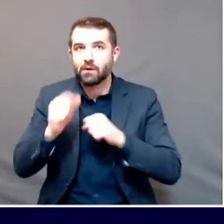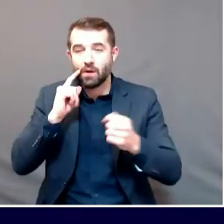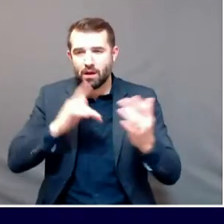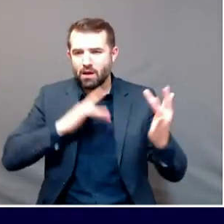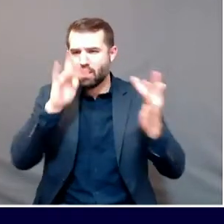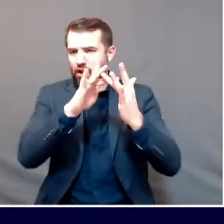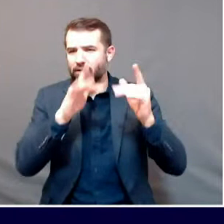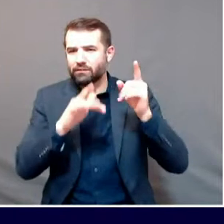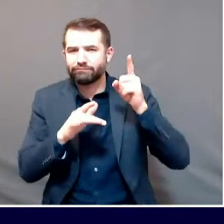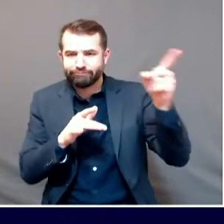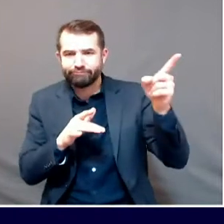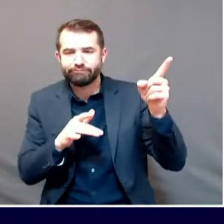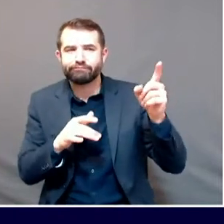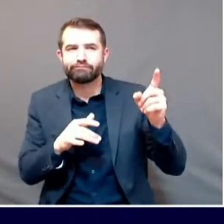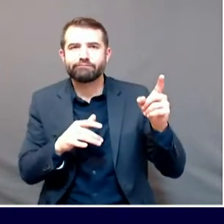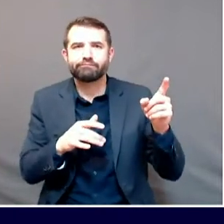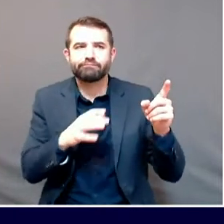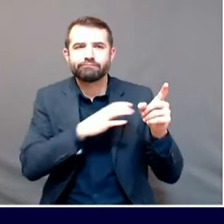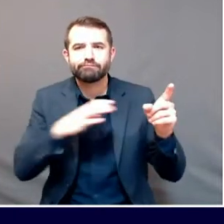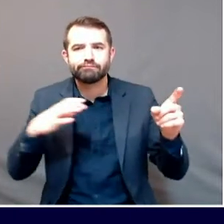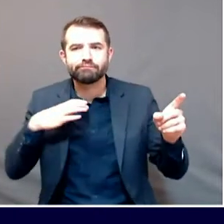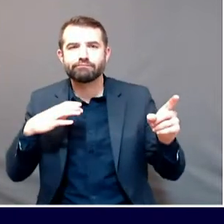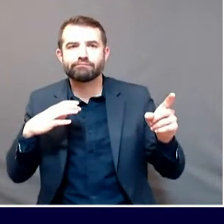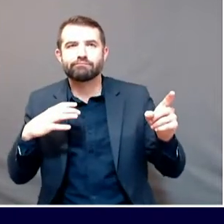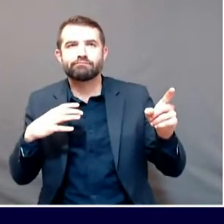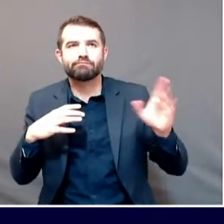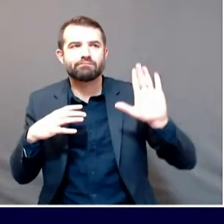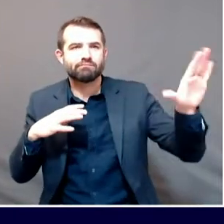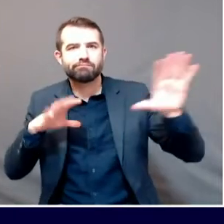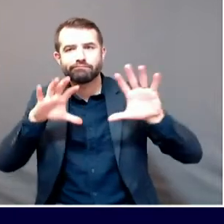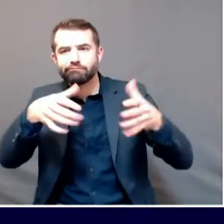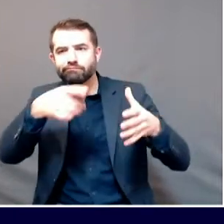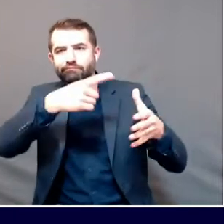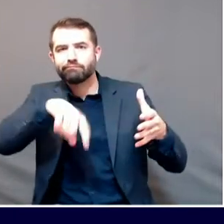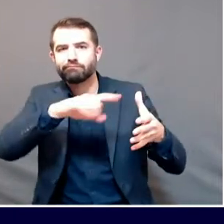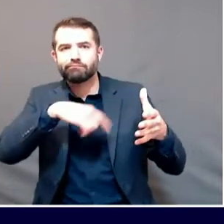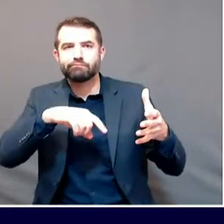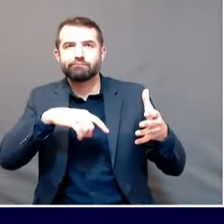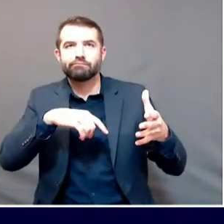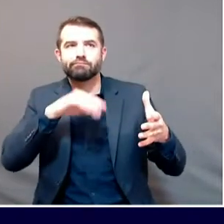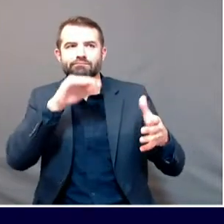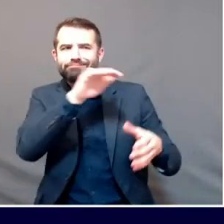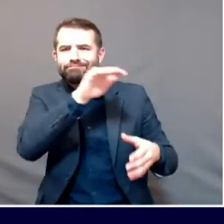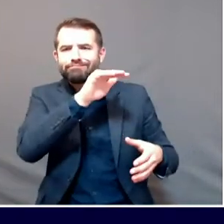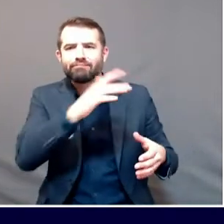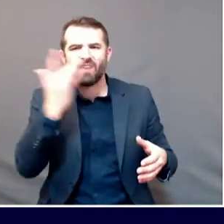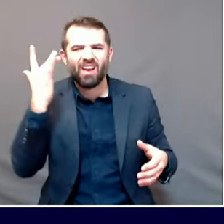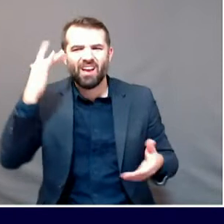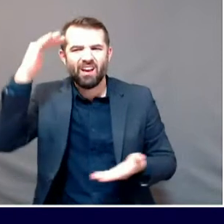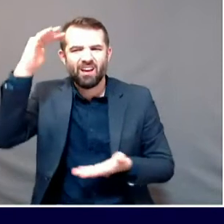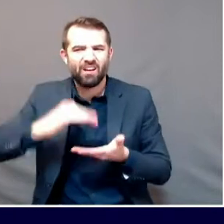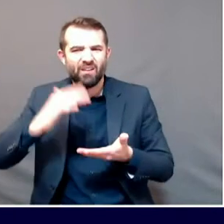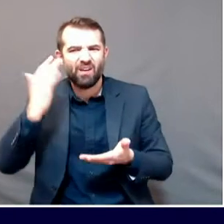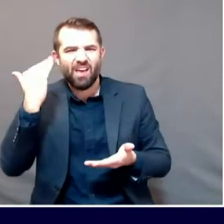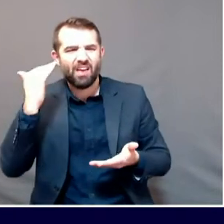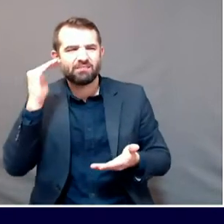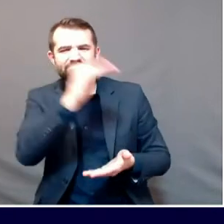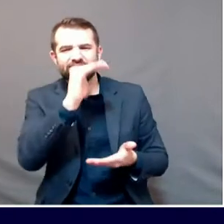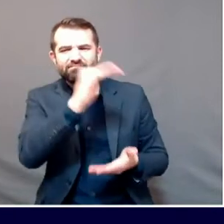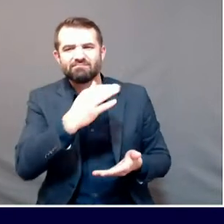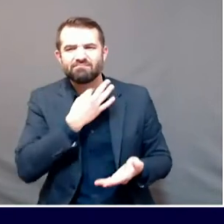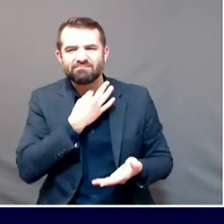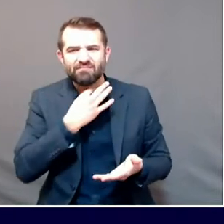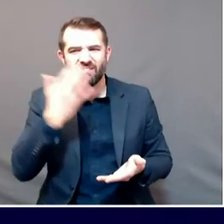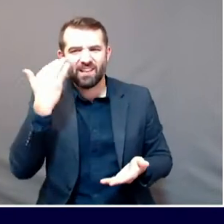our congressional delegation and their teams to help us navigate this and try to get more direct answers. In fact, this